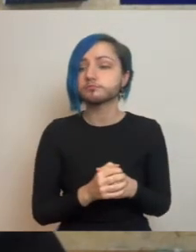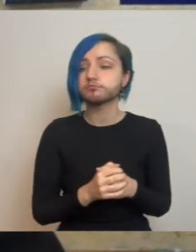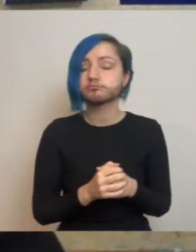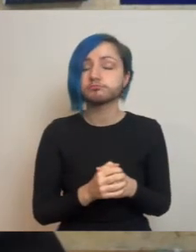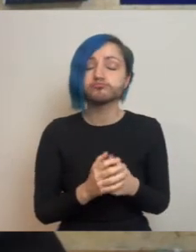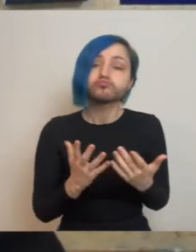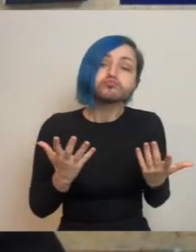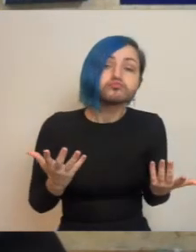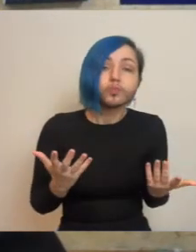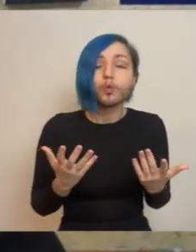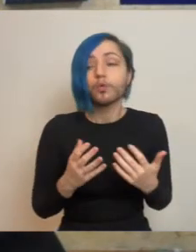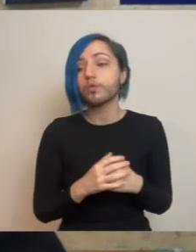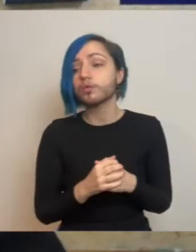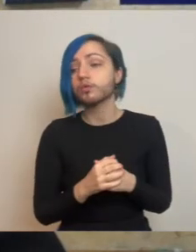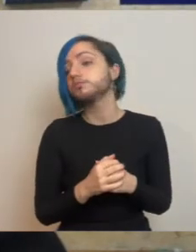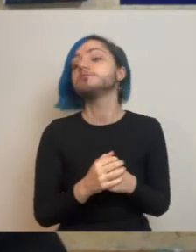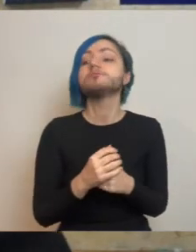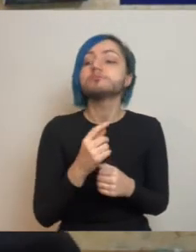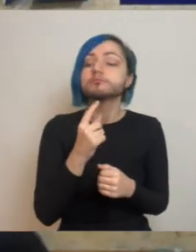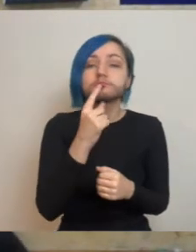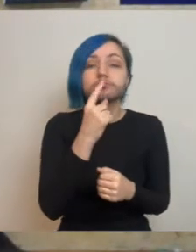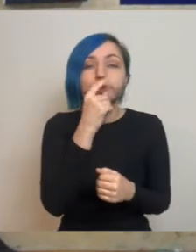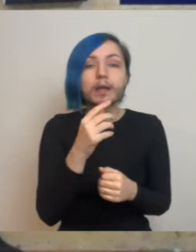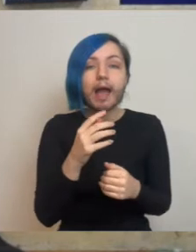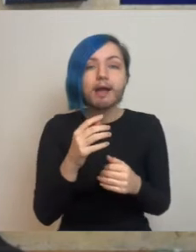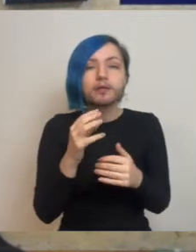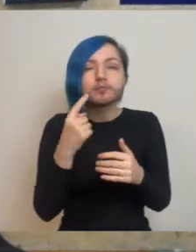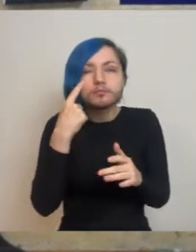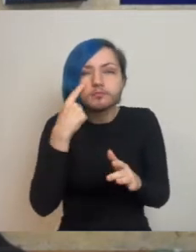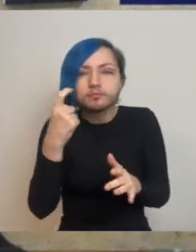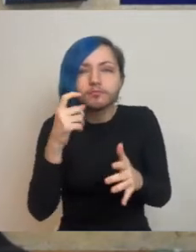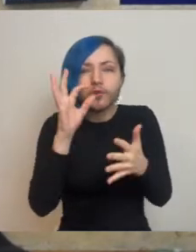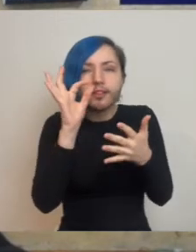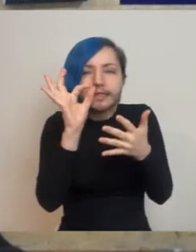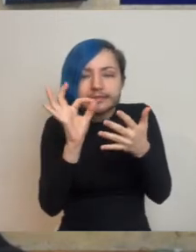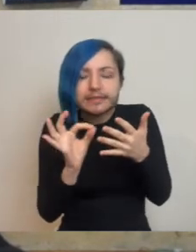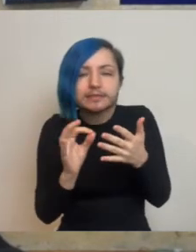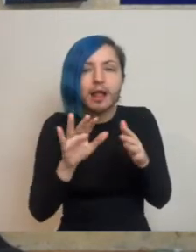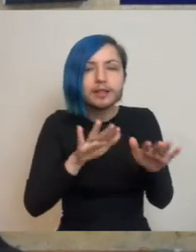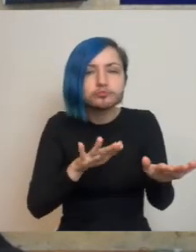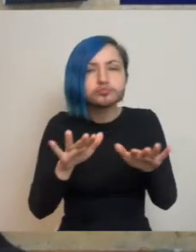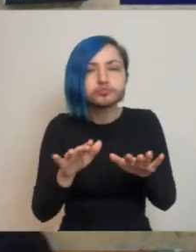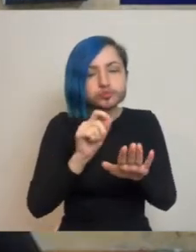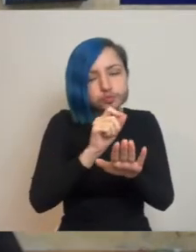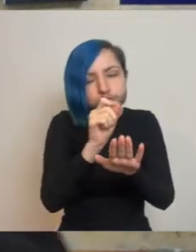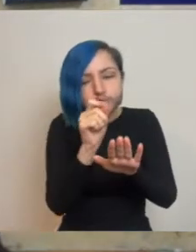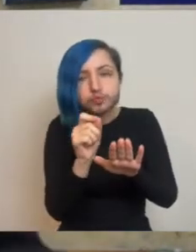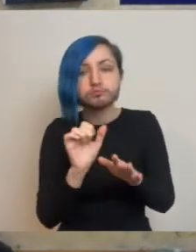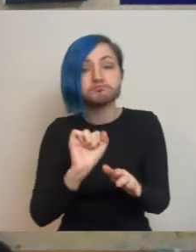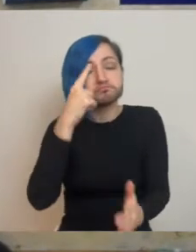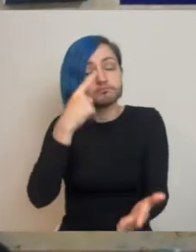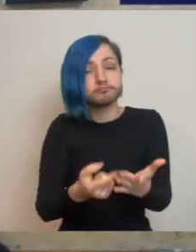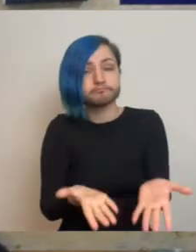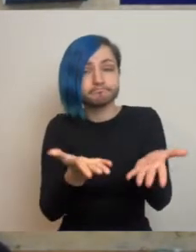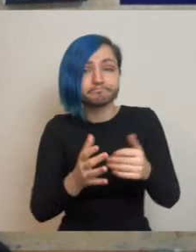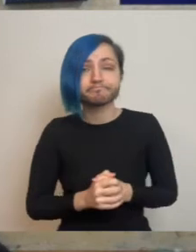Or you can be sort of very detail-oriented and take your time. It's up to you.